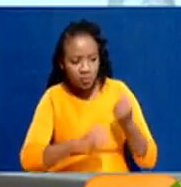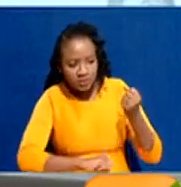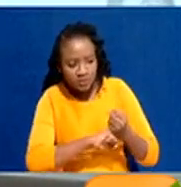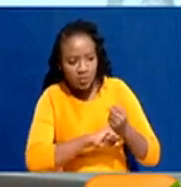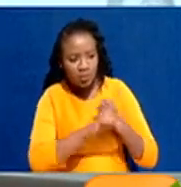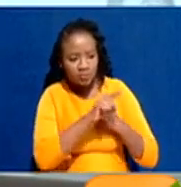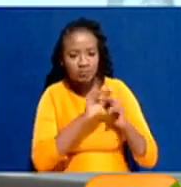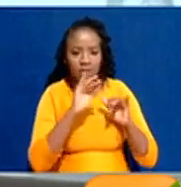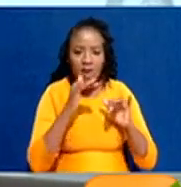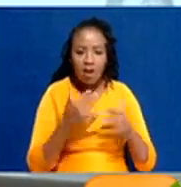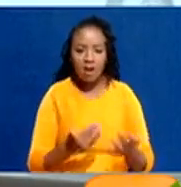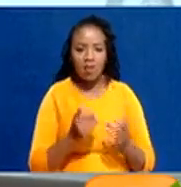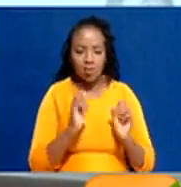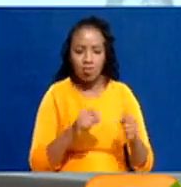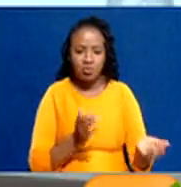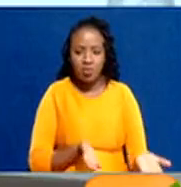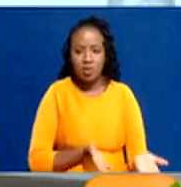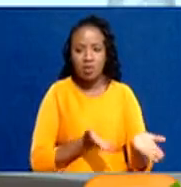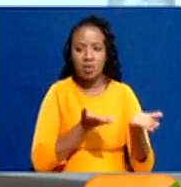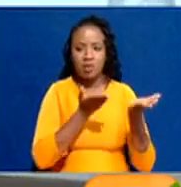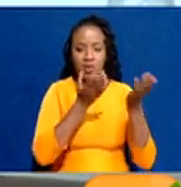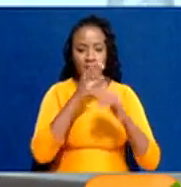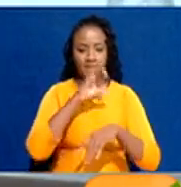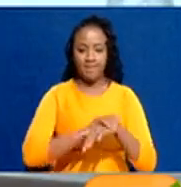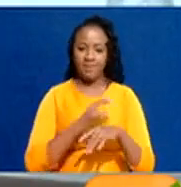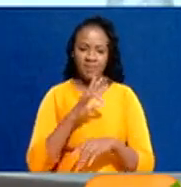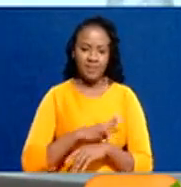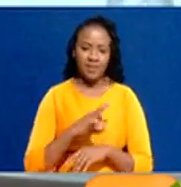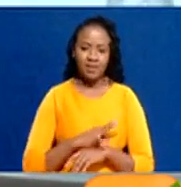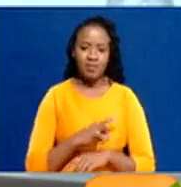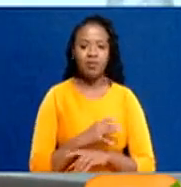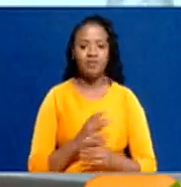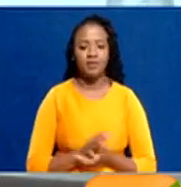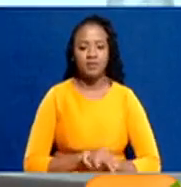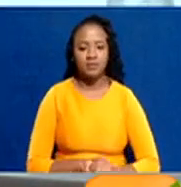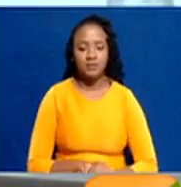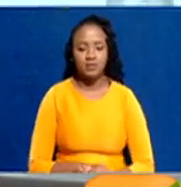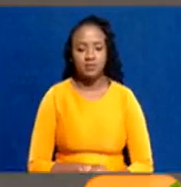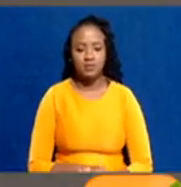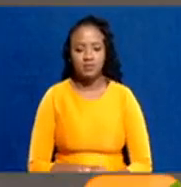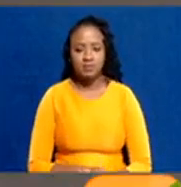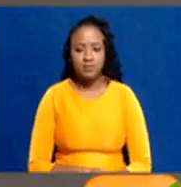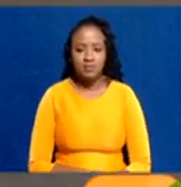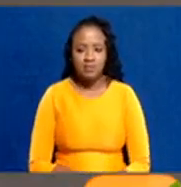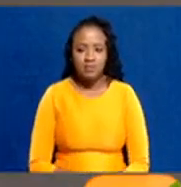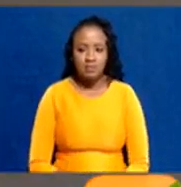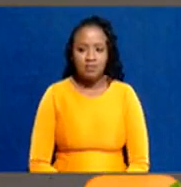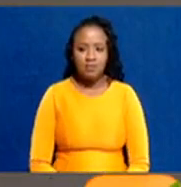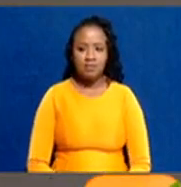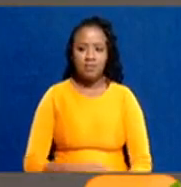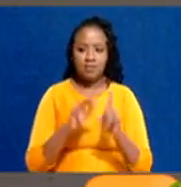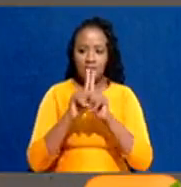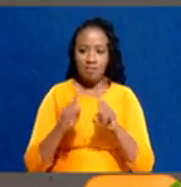so that they have, you know, income and they really realize the dreams that they have. The additional capital